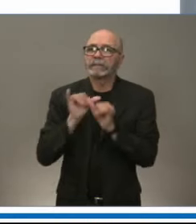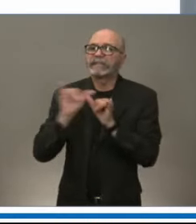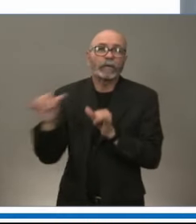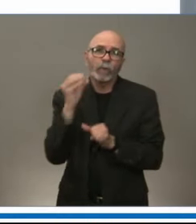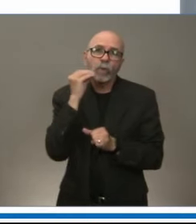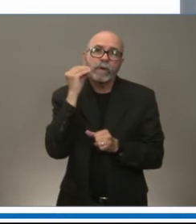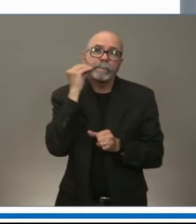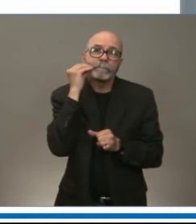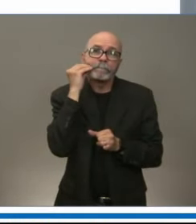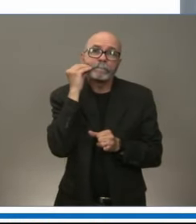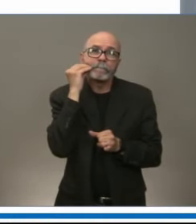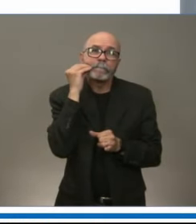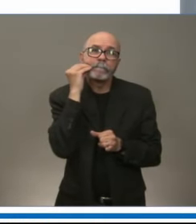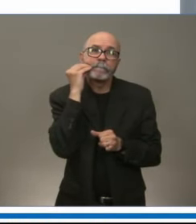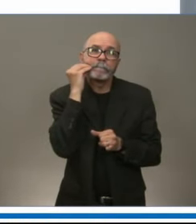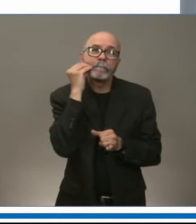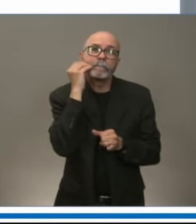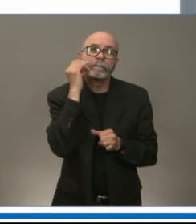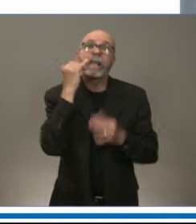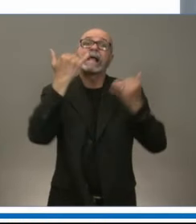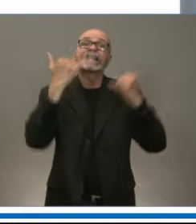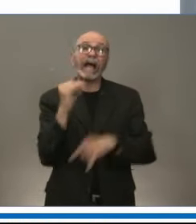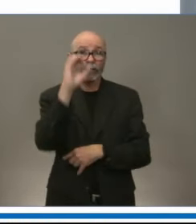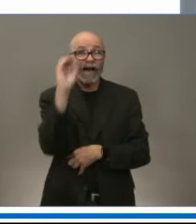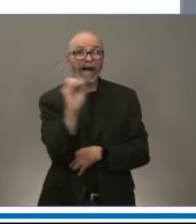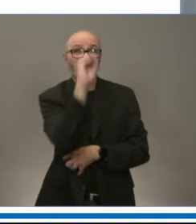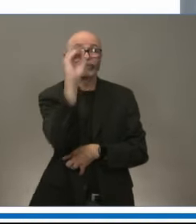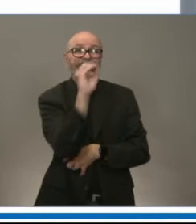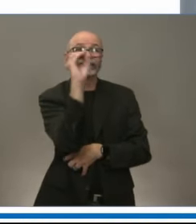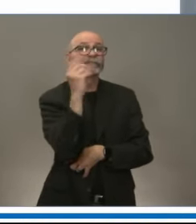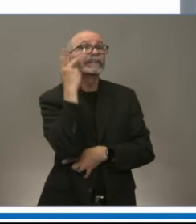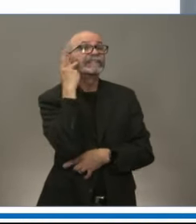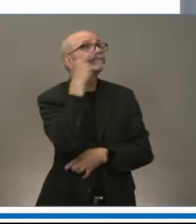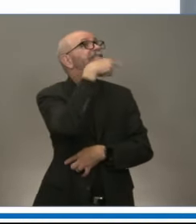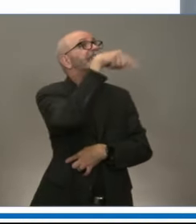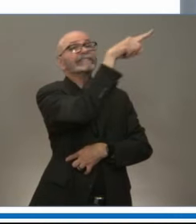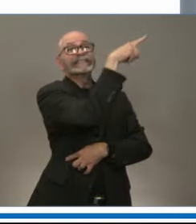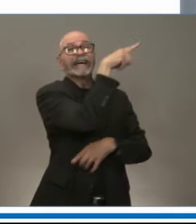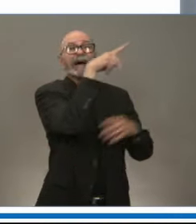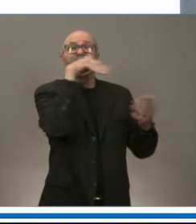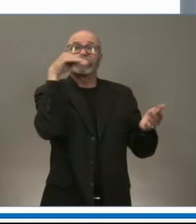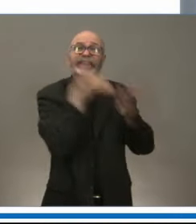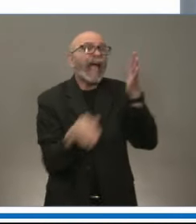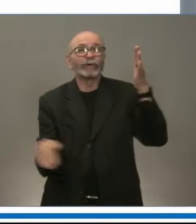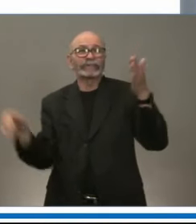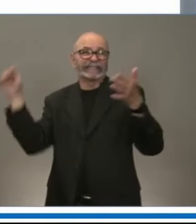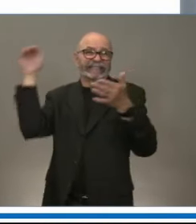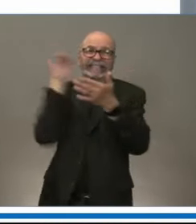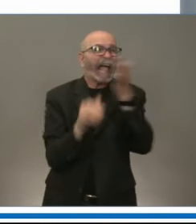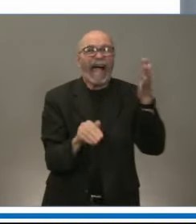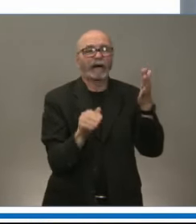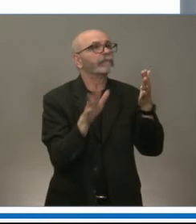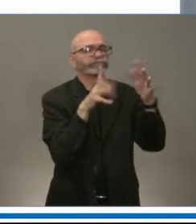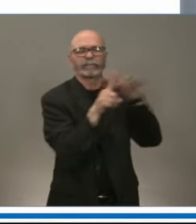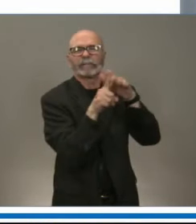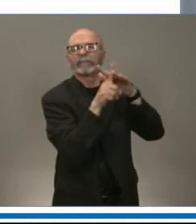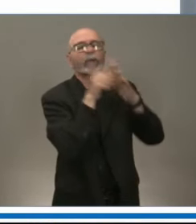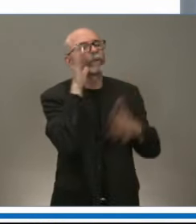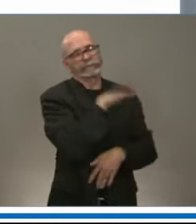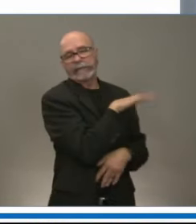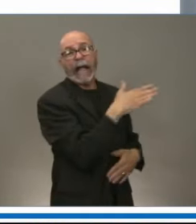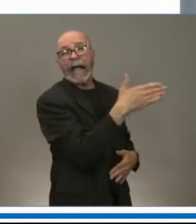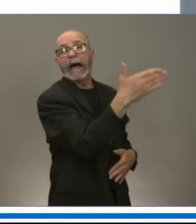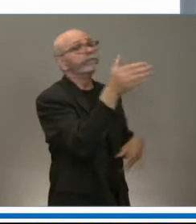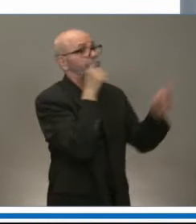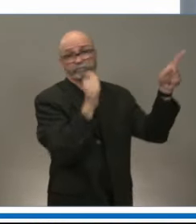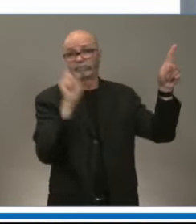provided modeling that suggested tens of thousands of people will die unless public health protocols are followed. We are modeling